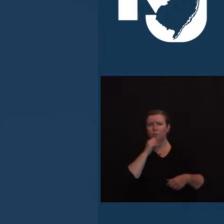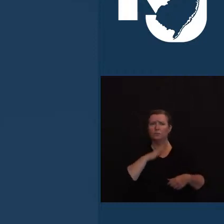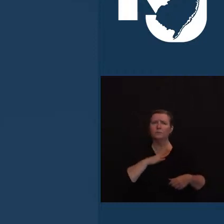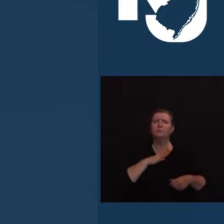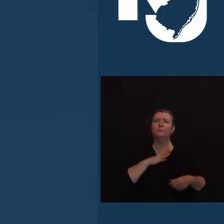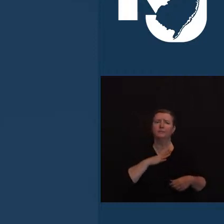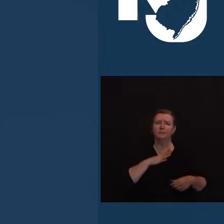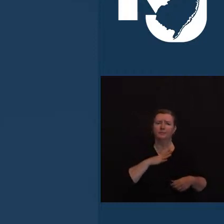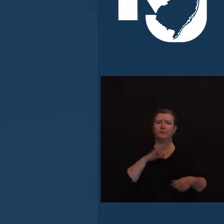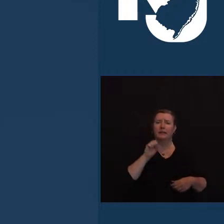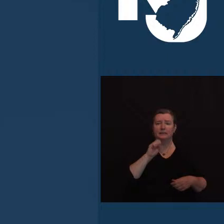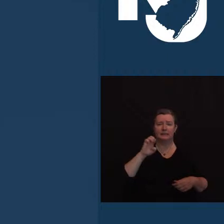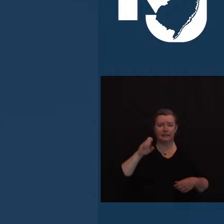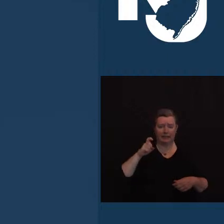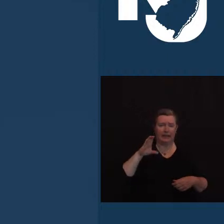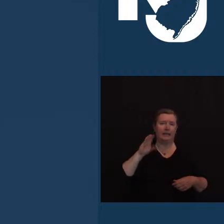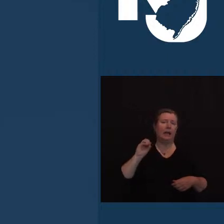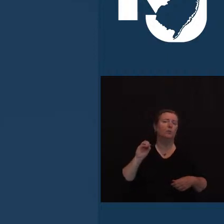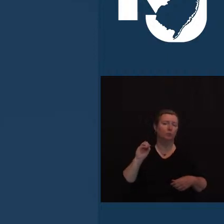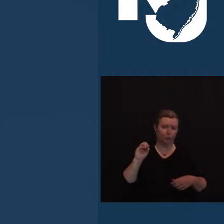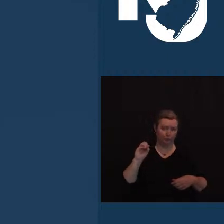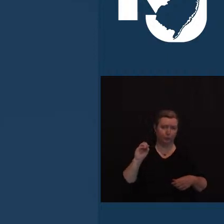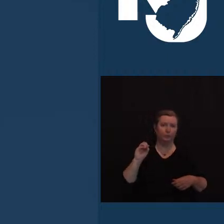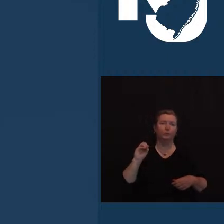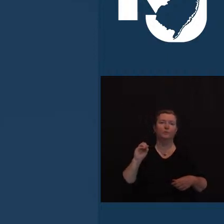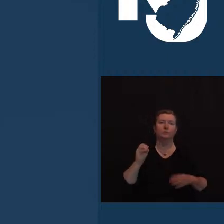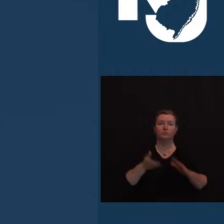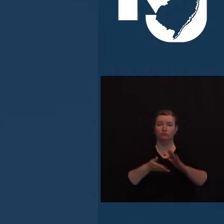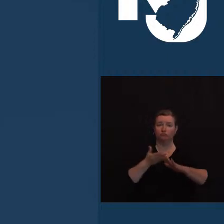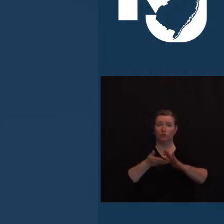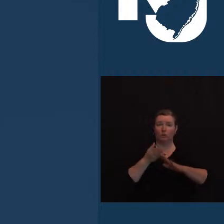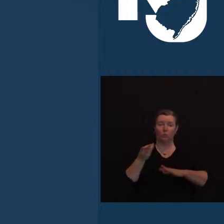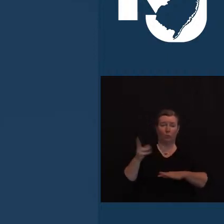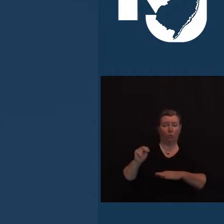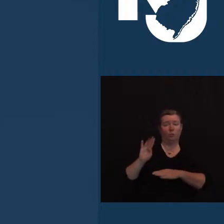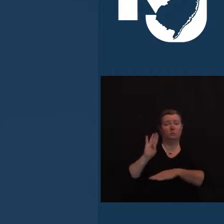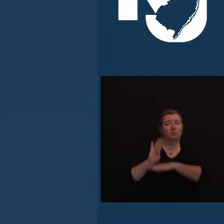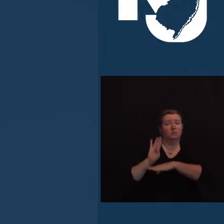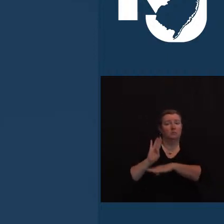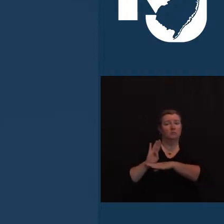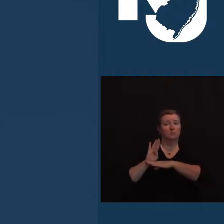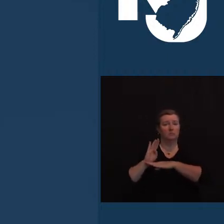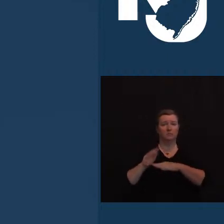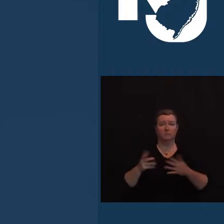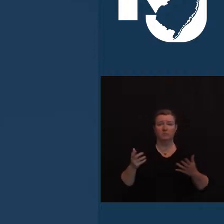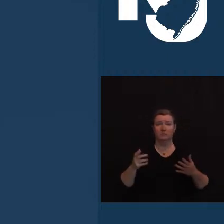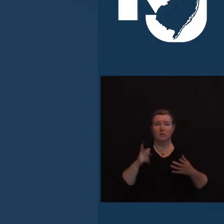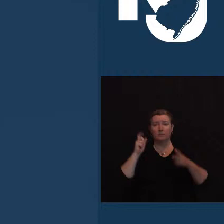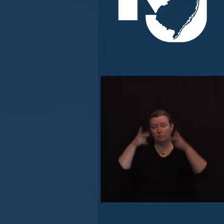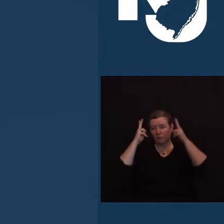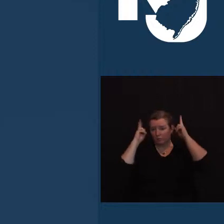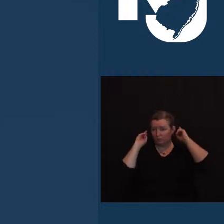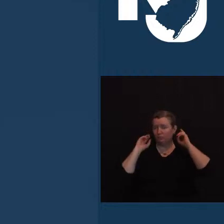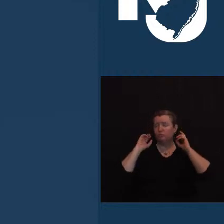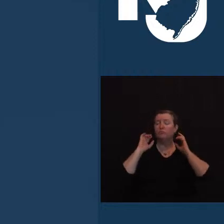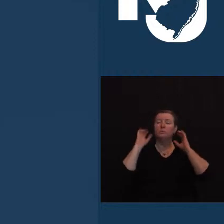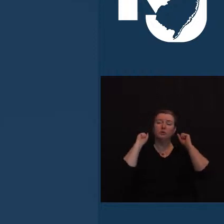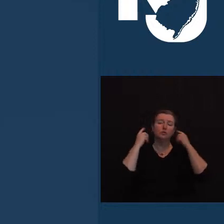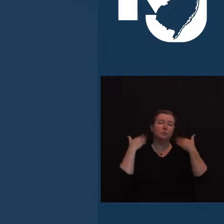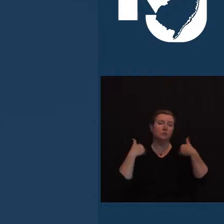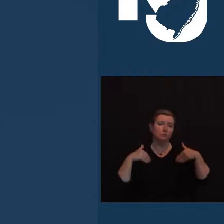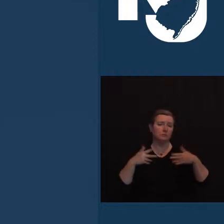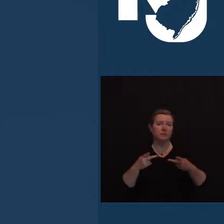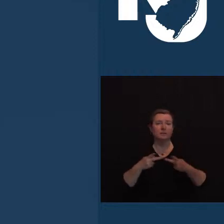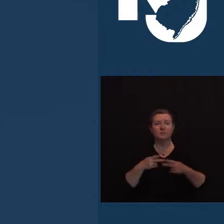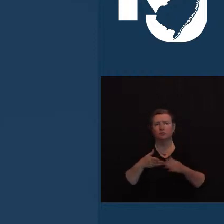shop, which she ran on Orange Street in Newark for more than 30 years. When she wasn't at her shop, she loved to read and to travel,